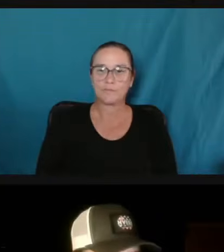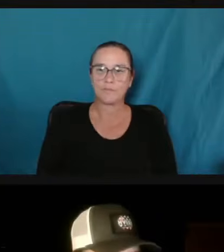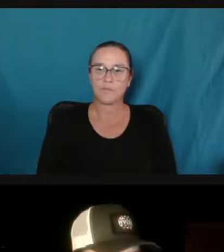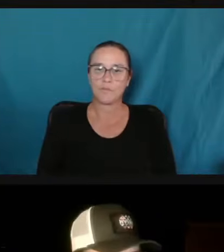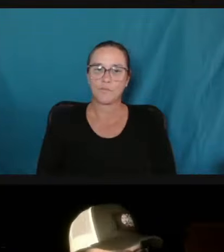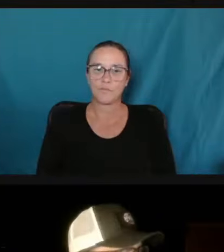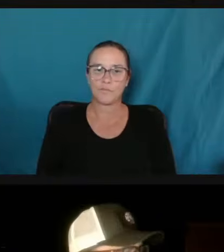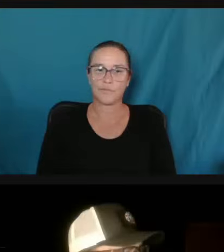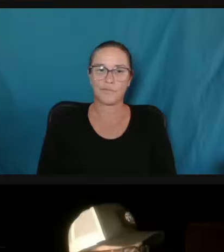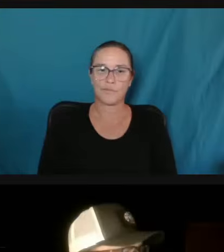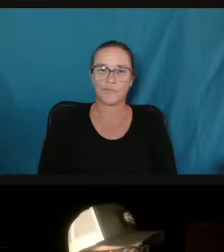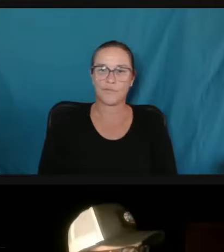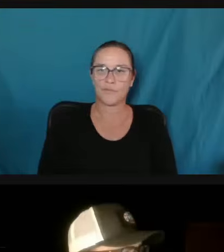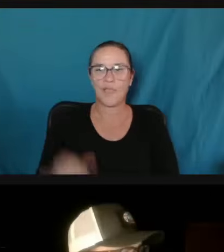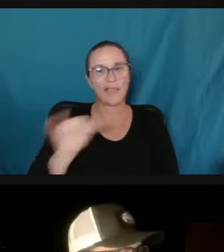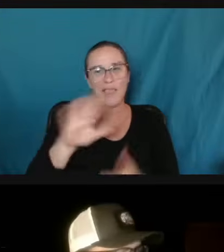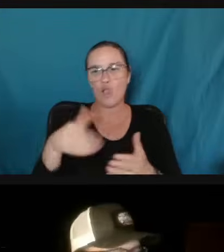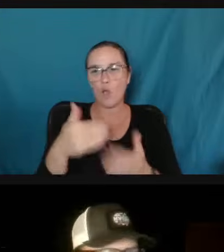just like all the views we're going to see here.